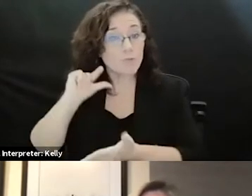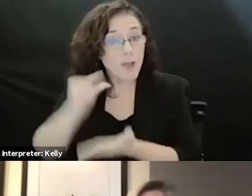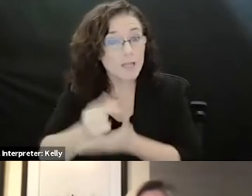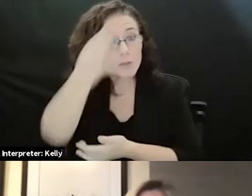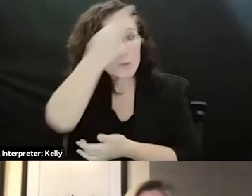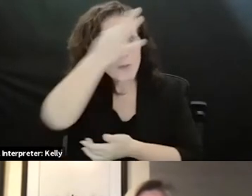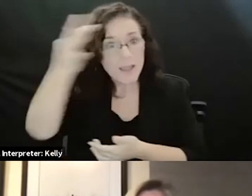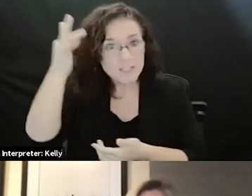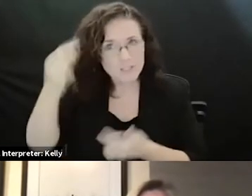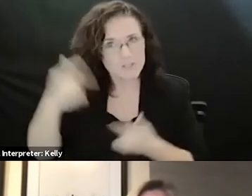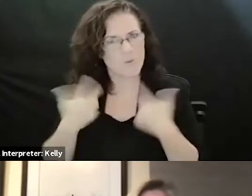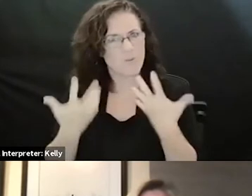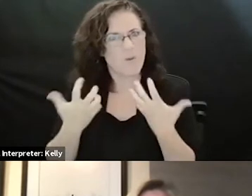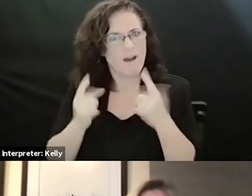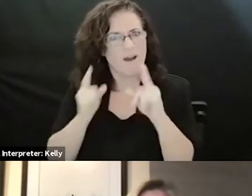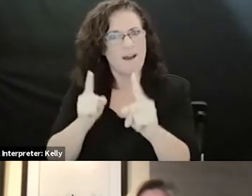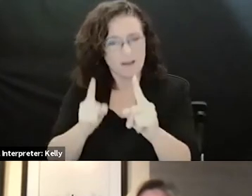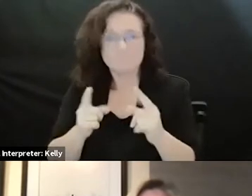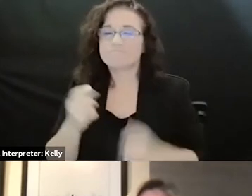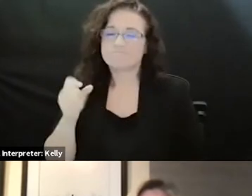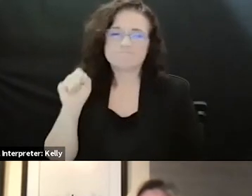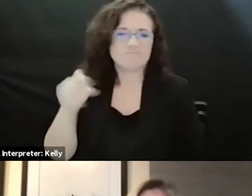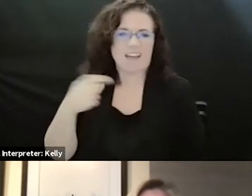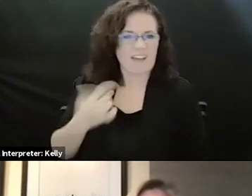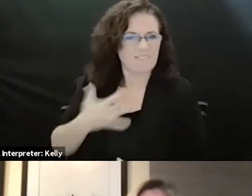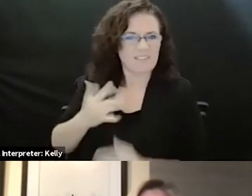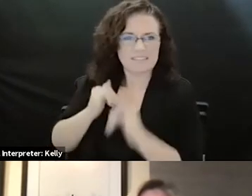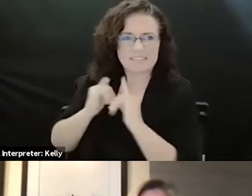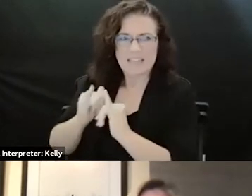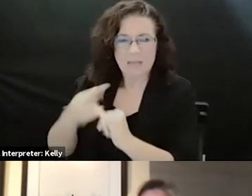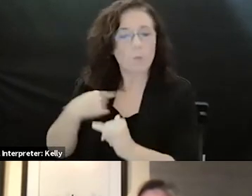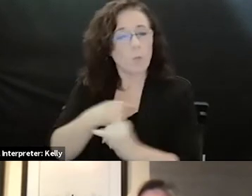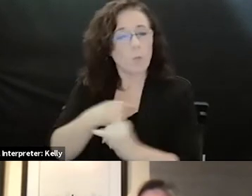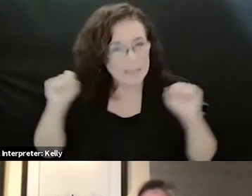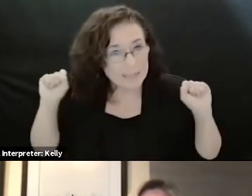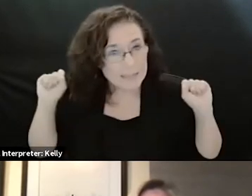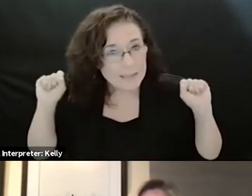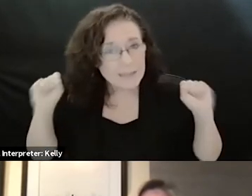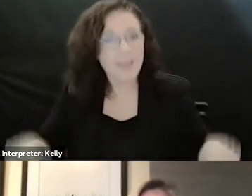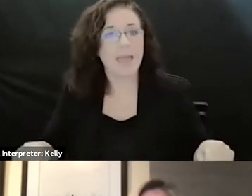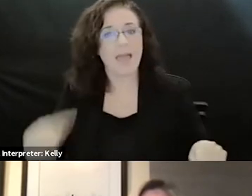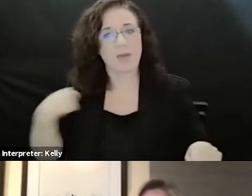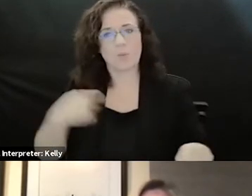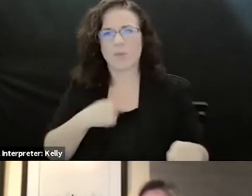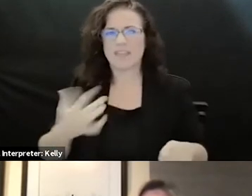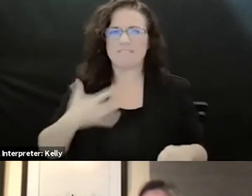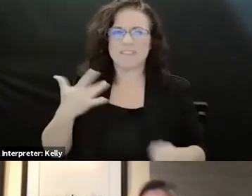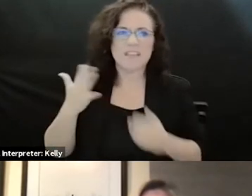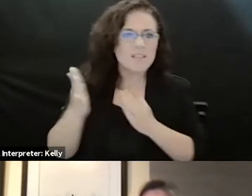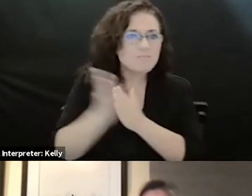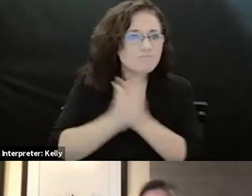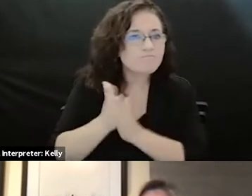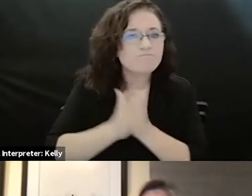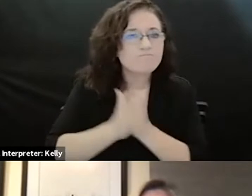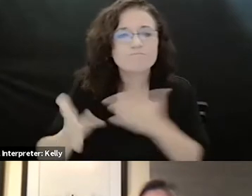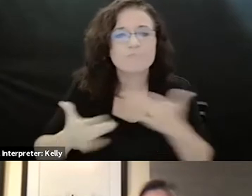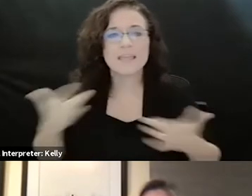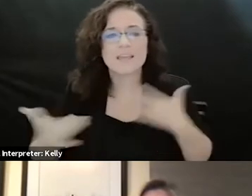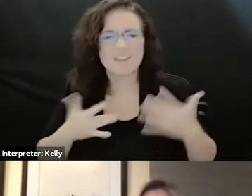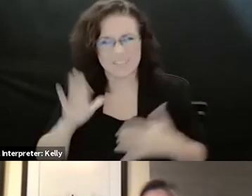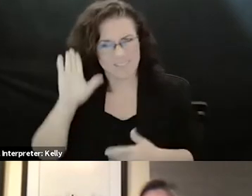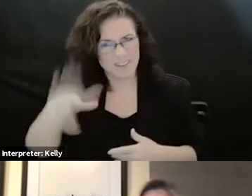do it and i think we can all do it together and we are so eager to do it because i think we saw all of us saw what happened after the